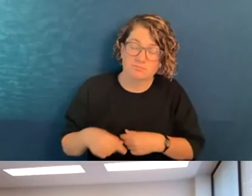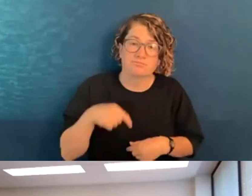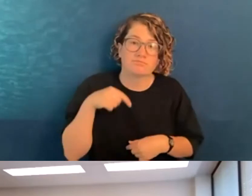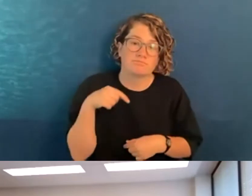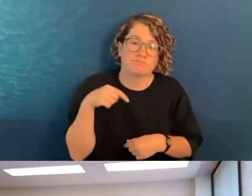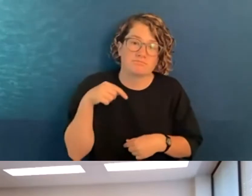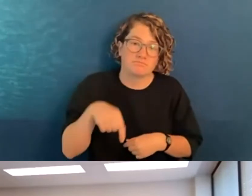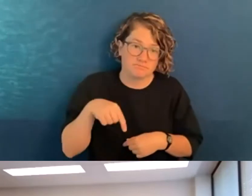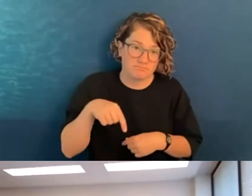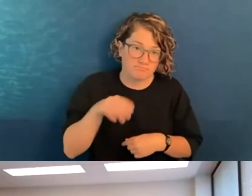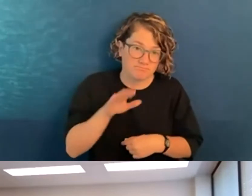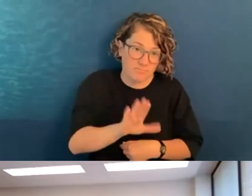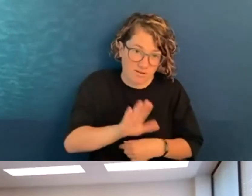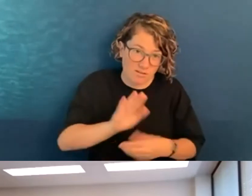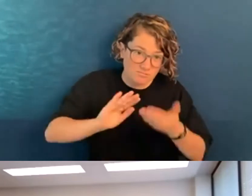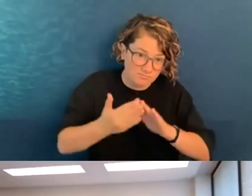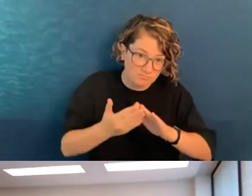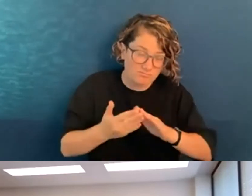time immemorial.